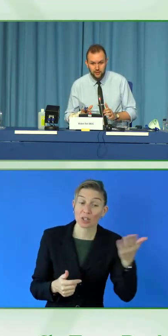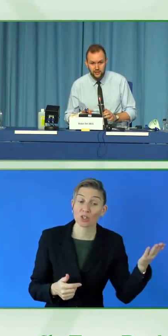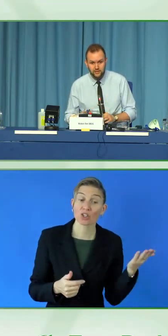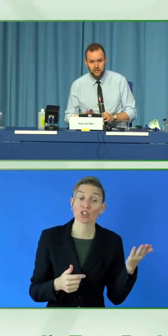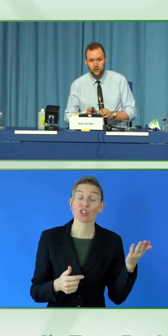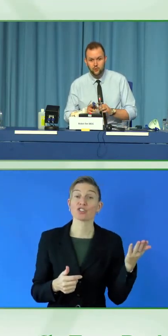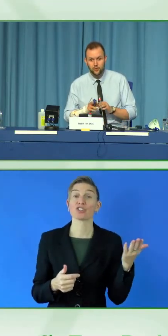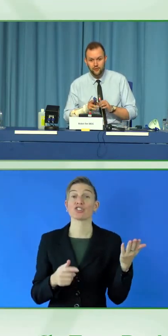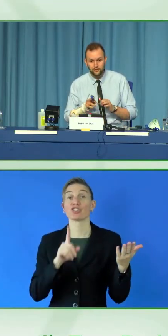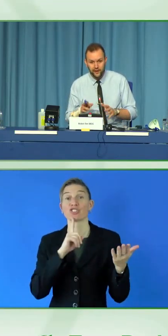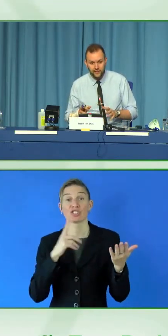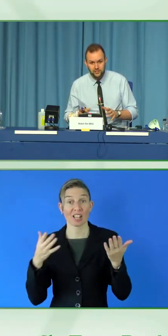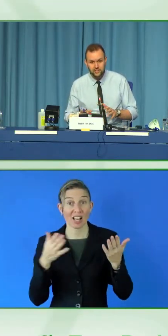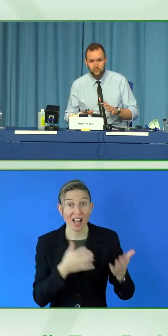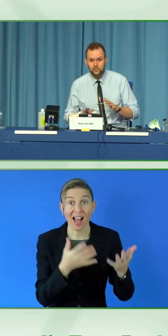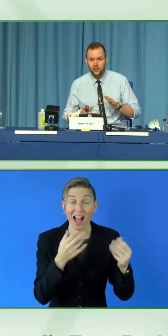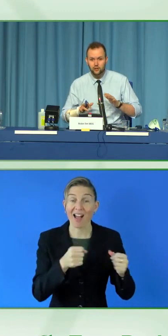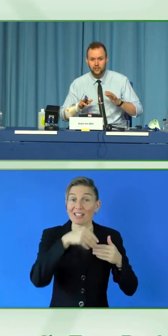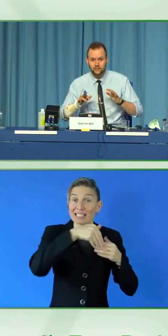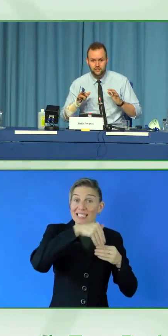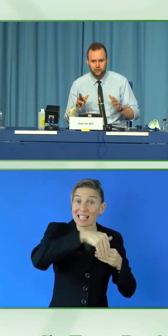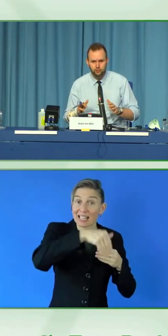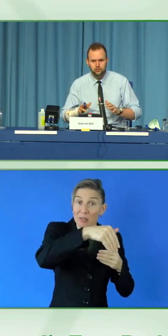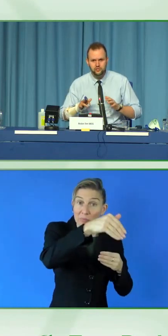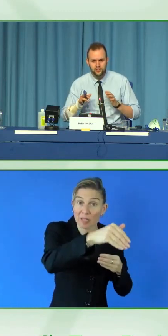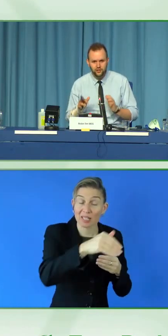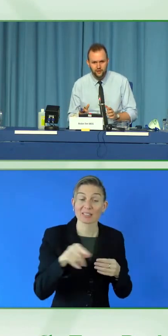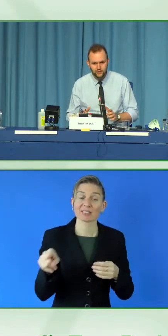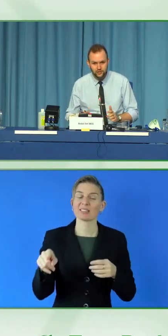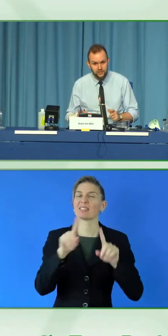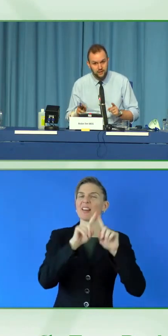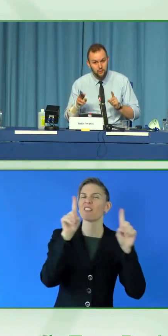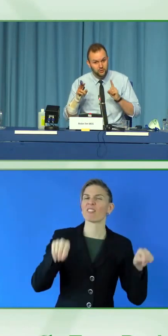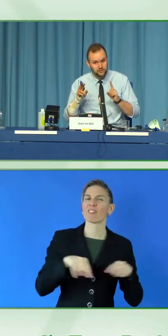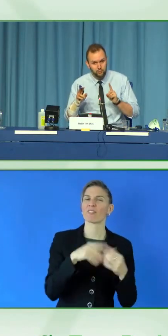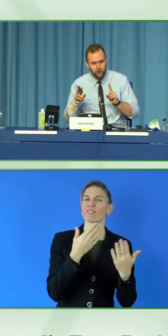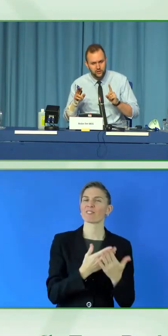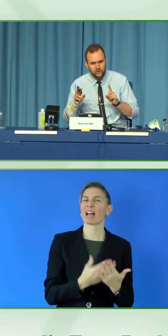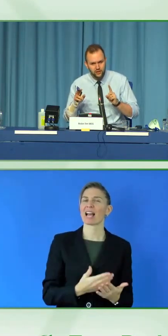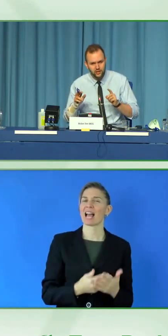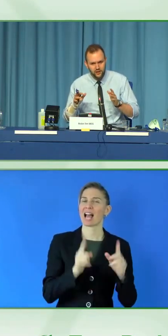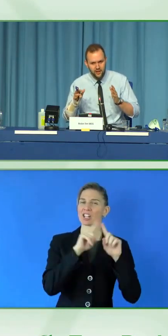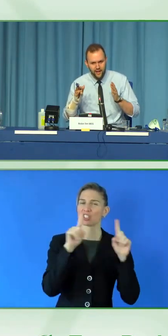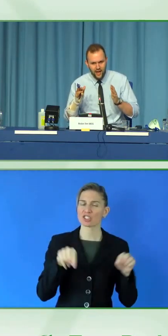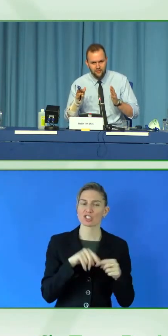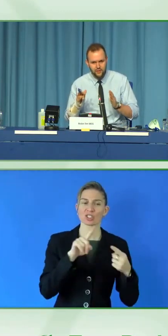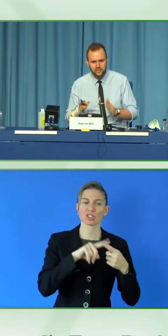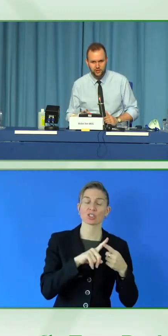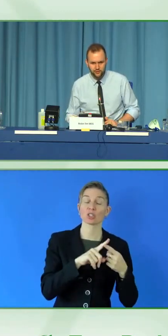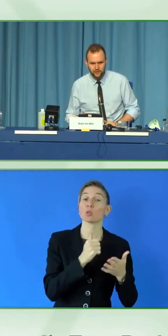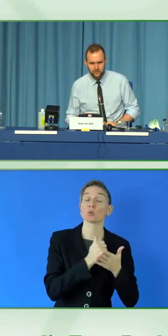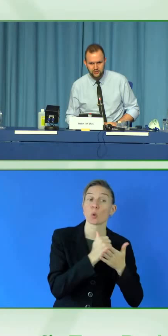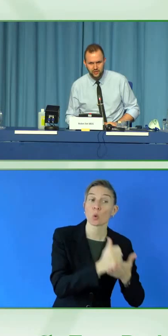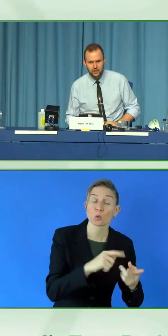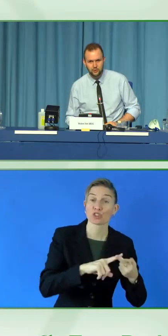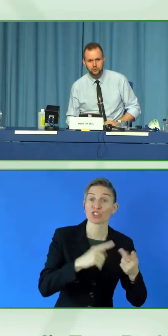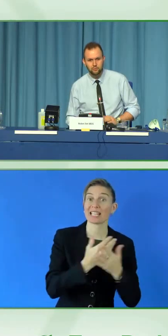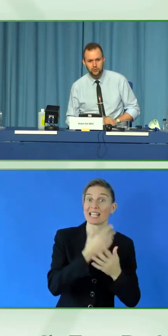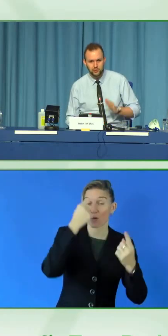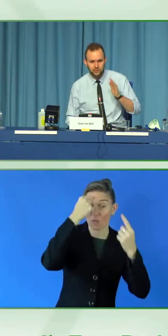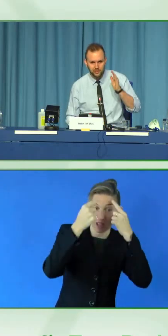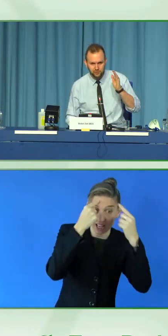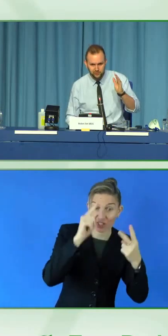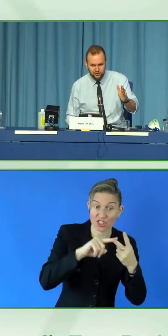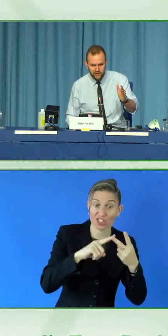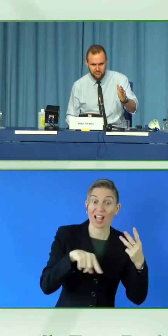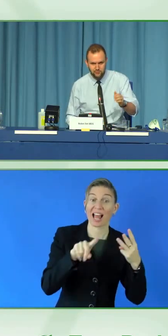Project database. You have fact sheets which outline the solutions, the innovations, and most importantly, have a message function, which will